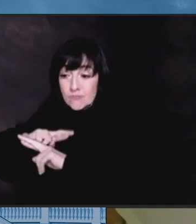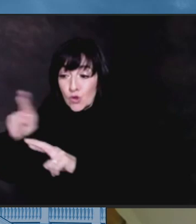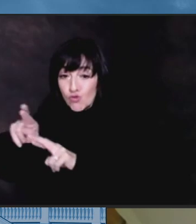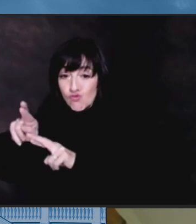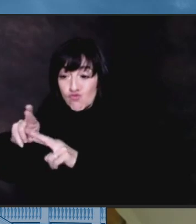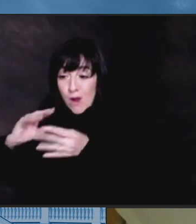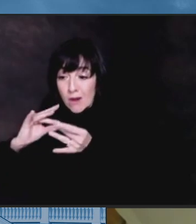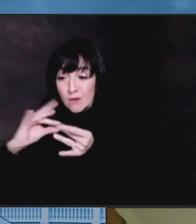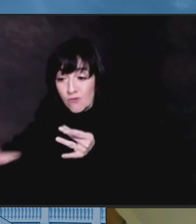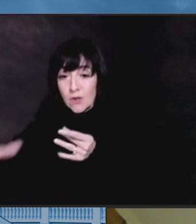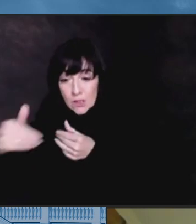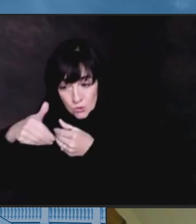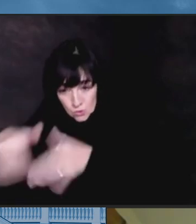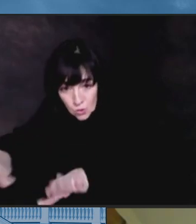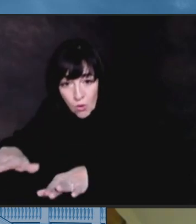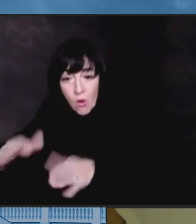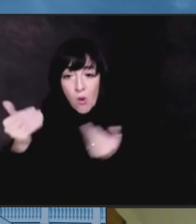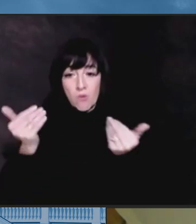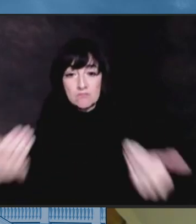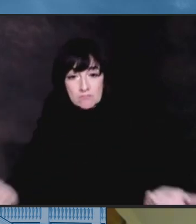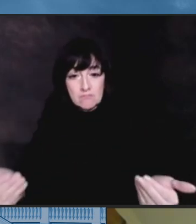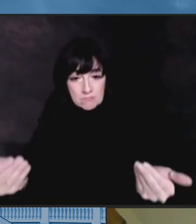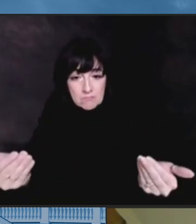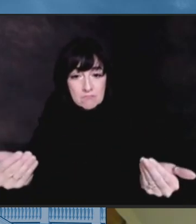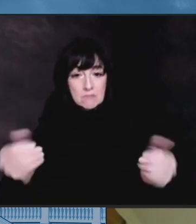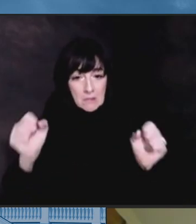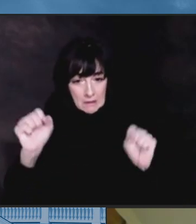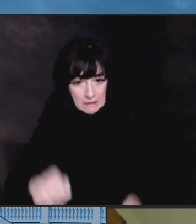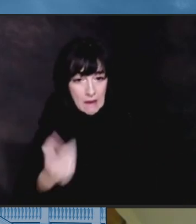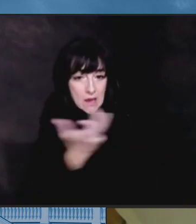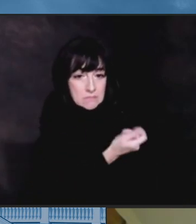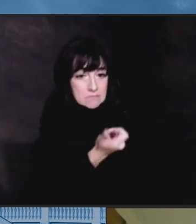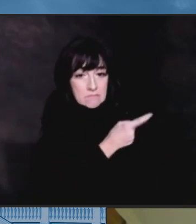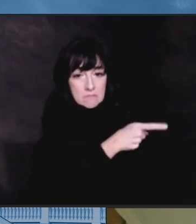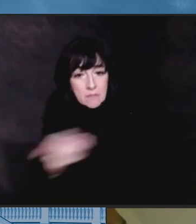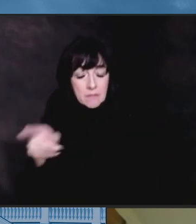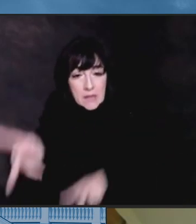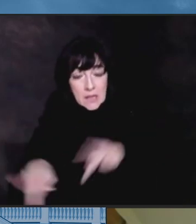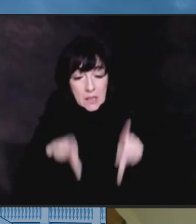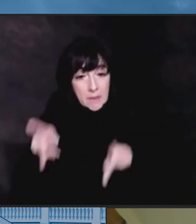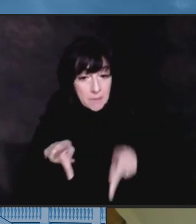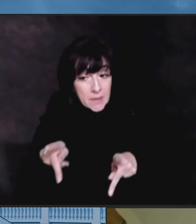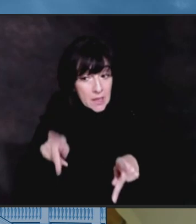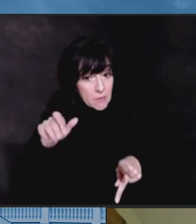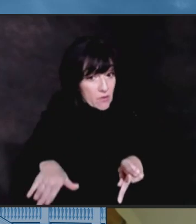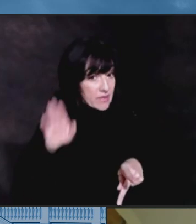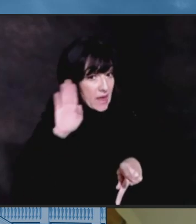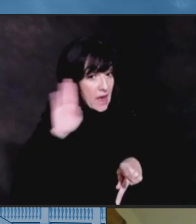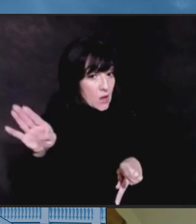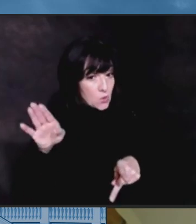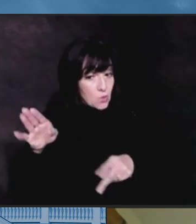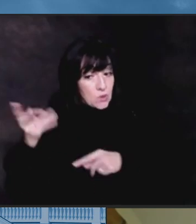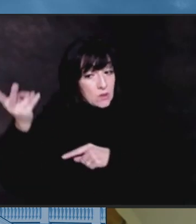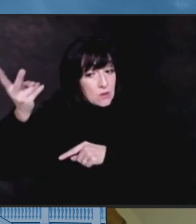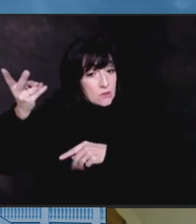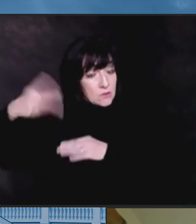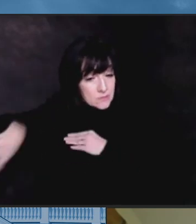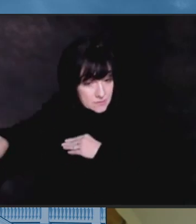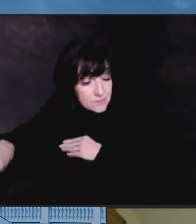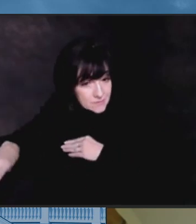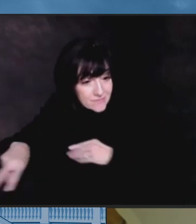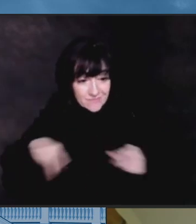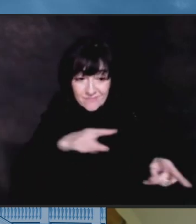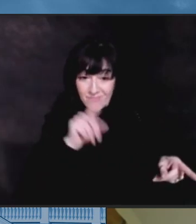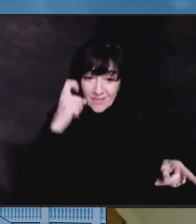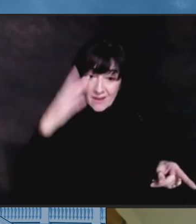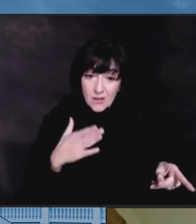vaccine, perhaps the following week. So as the governor says, the cavalry is on the